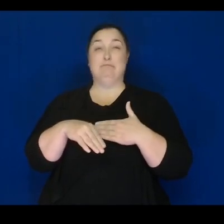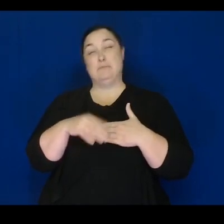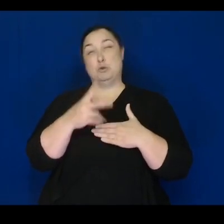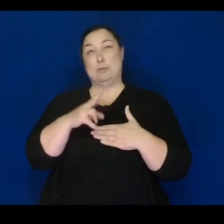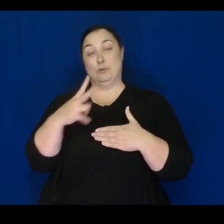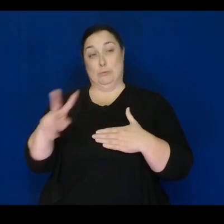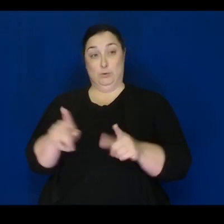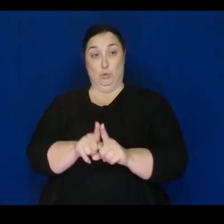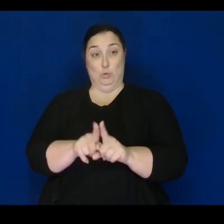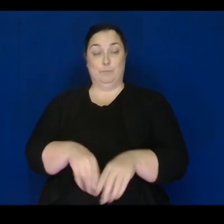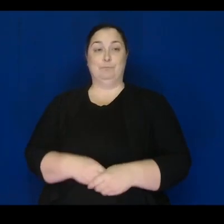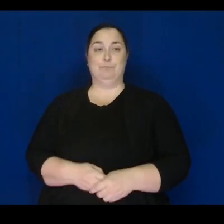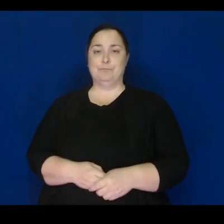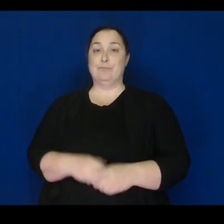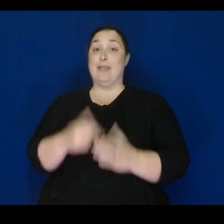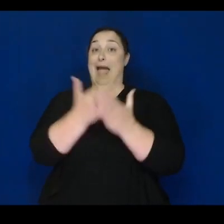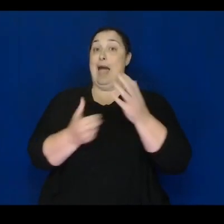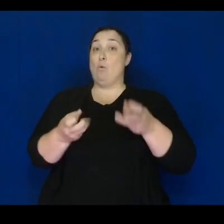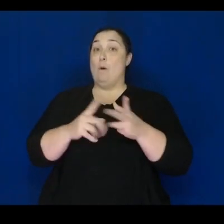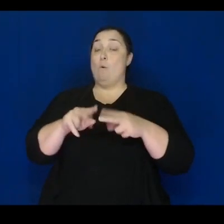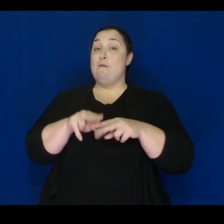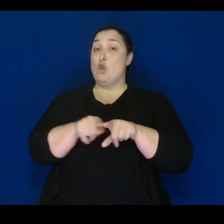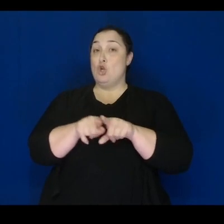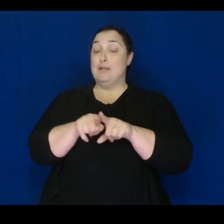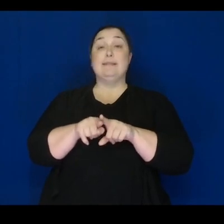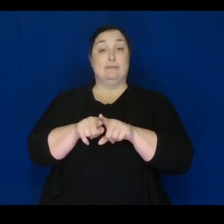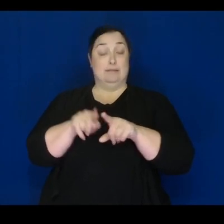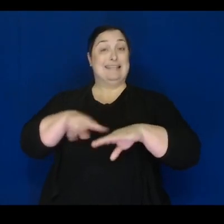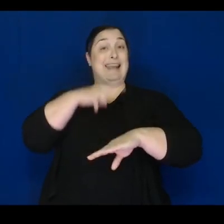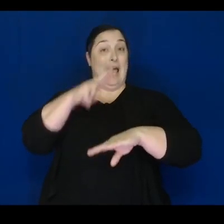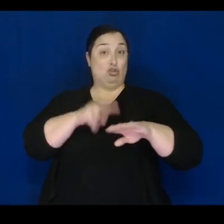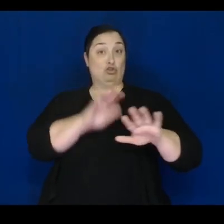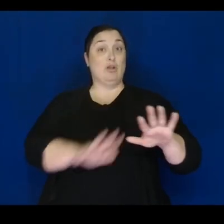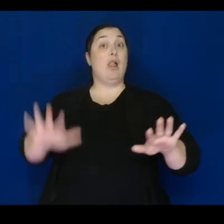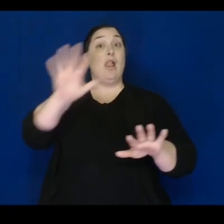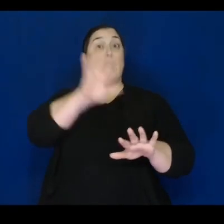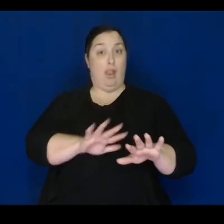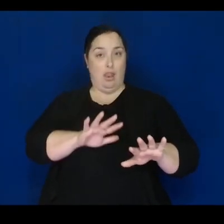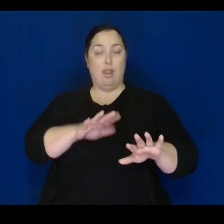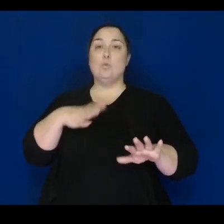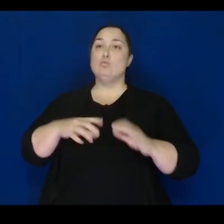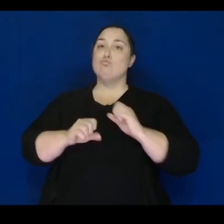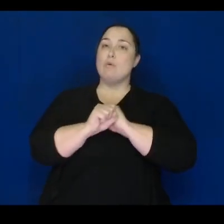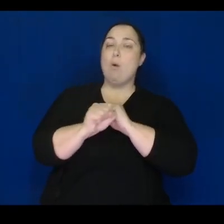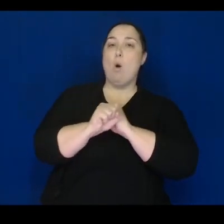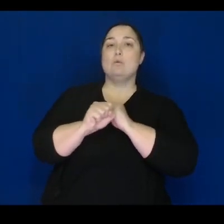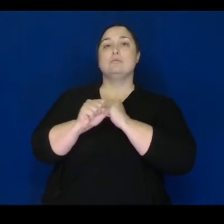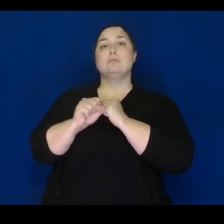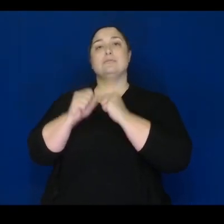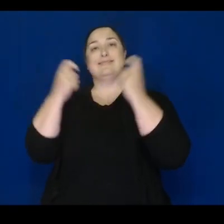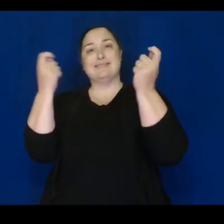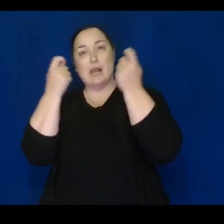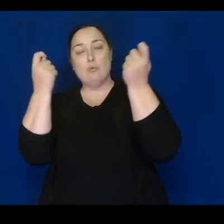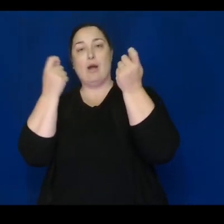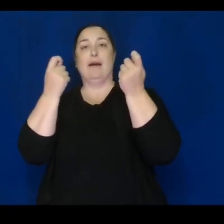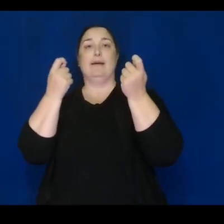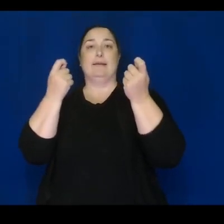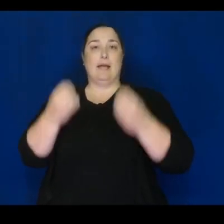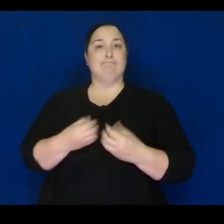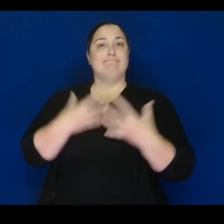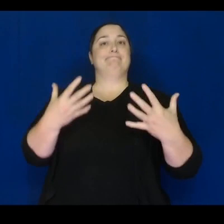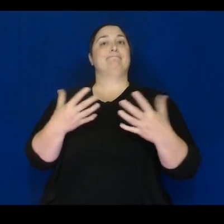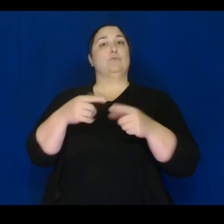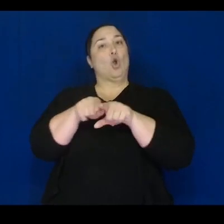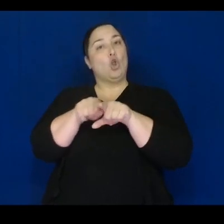Learning, it's a national program and it aims to promote, celebrate and enrich learning about Aboriginal and Torres